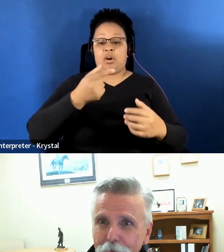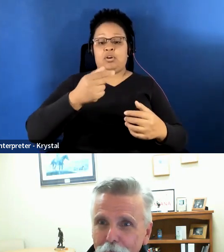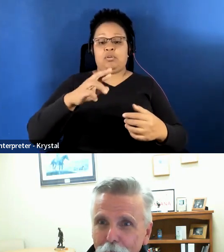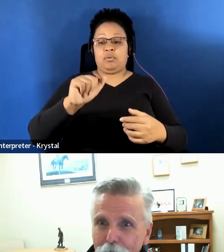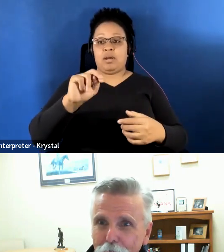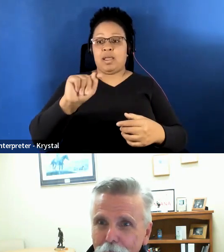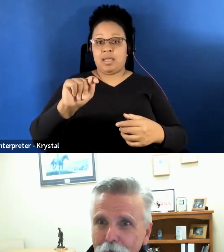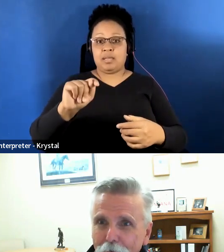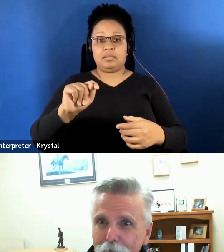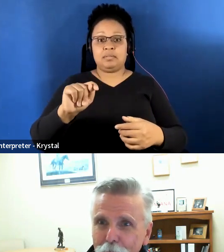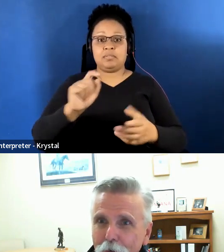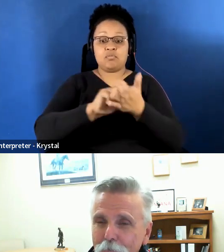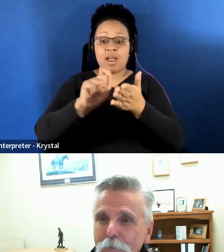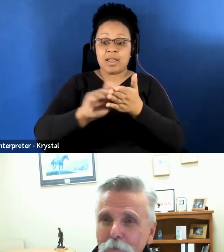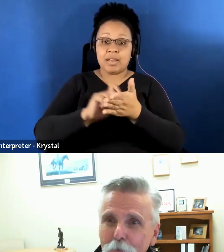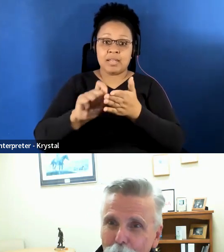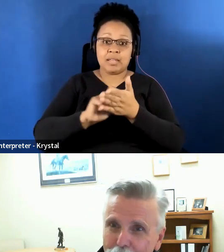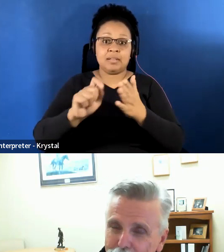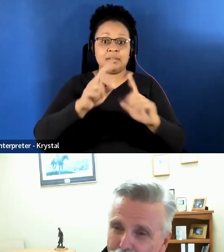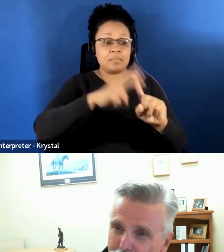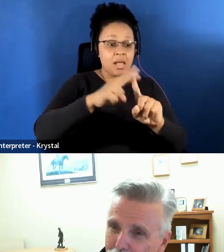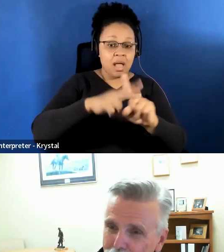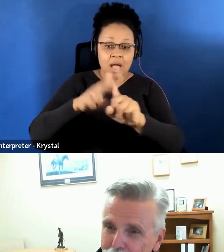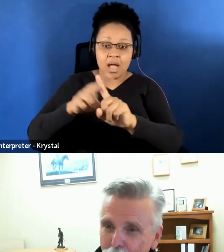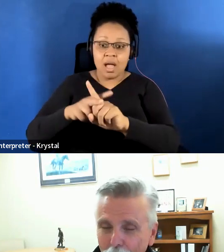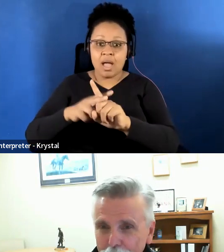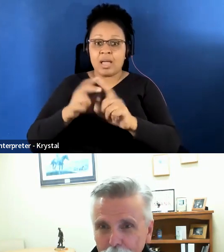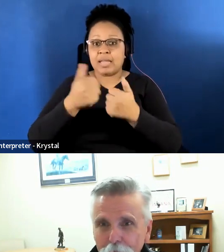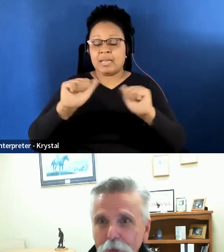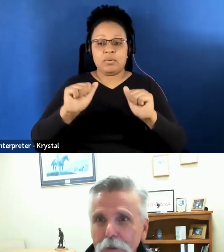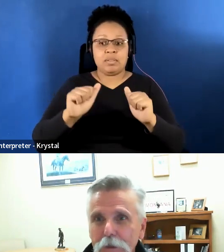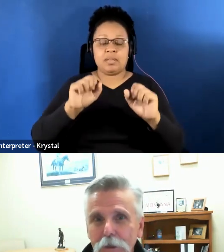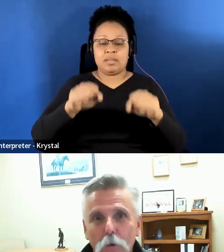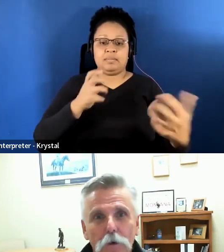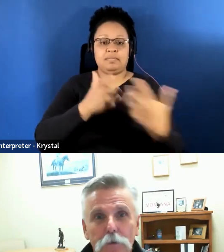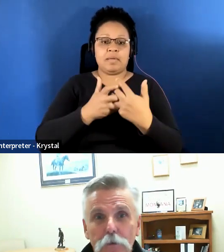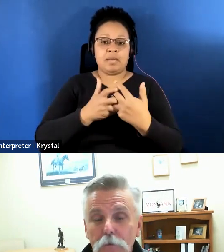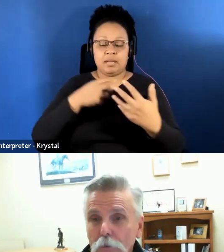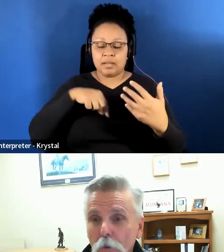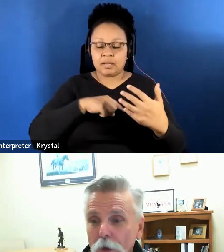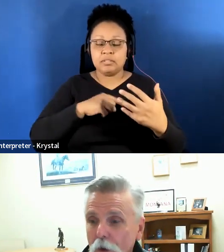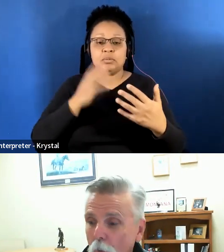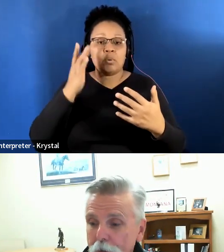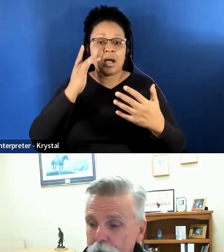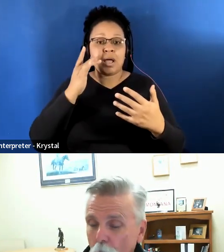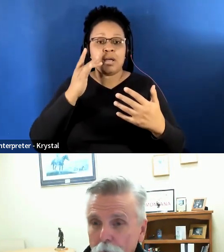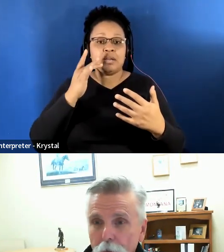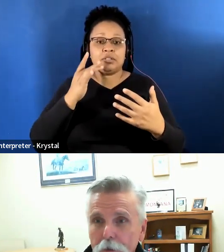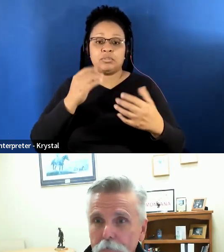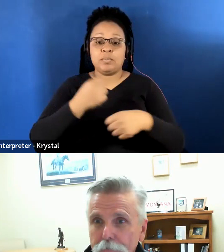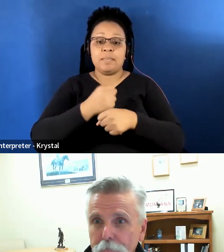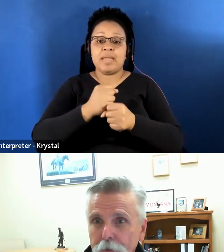writing. We're writing grants to whoever we can find that might fit what we're doing, in order to, you know, make our wages